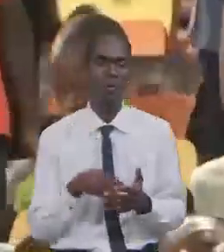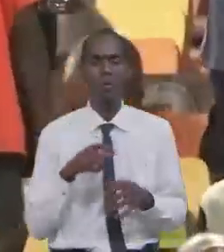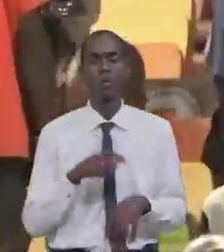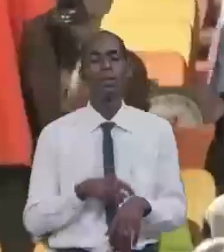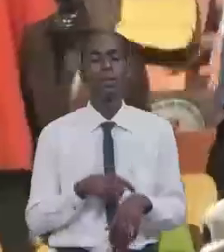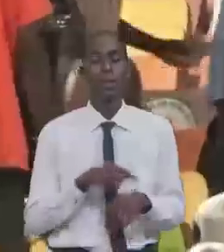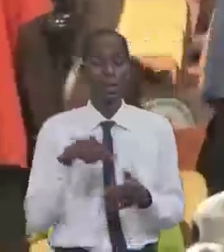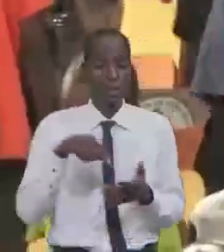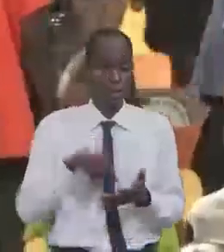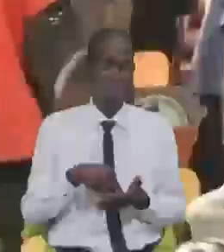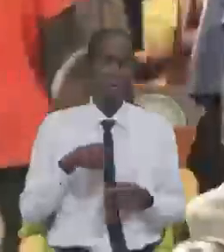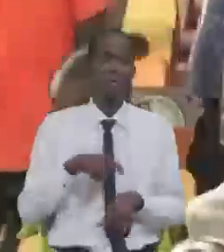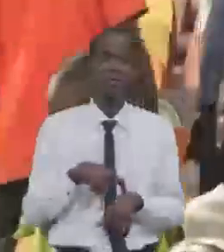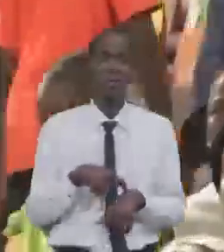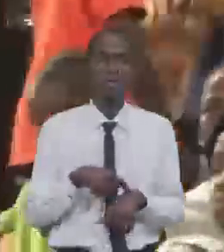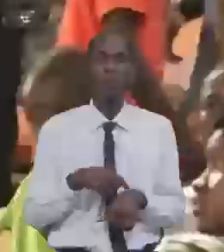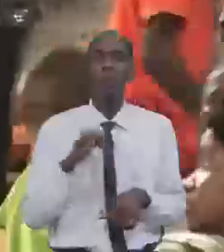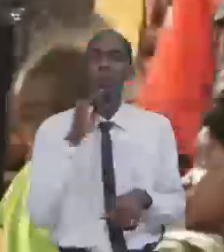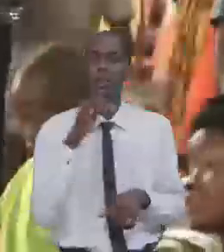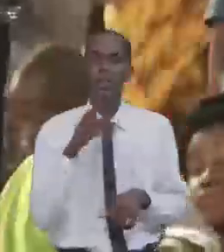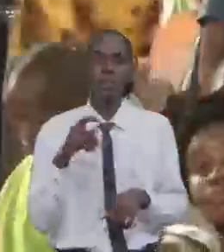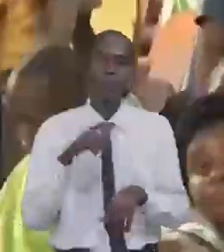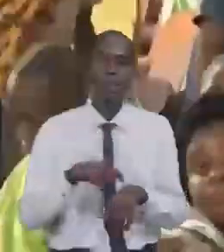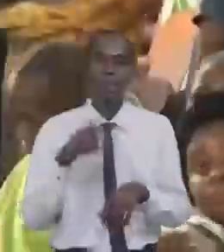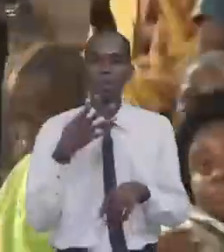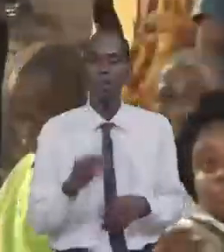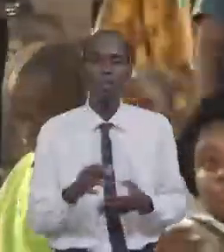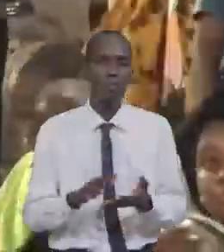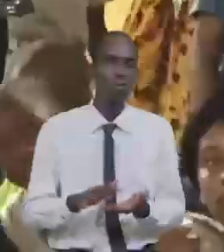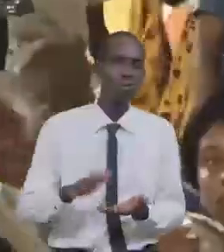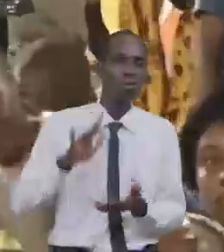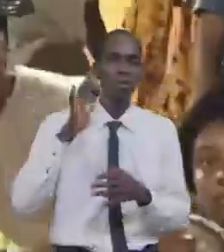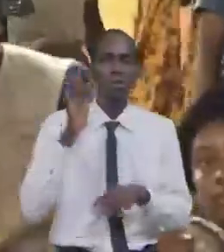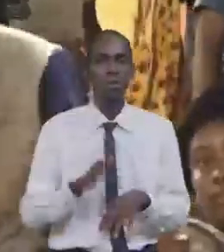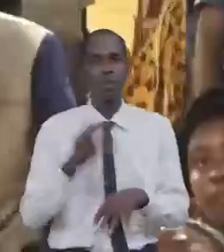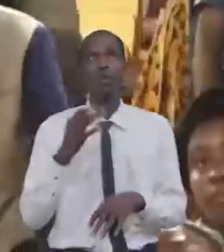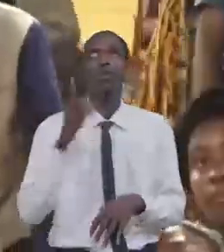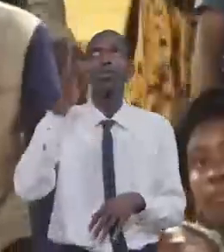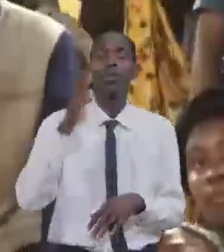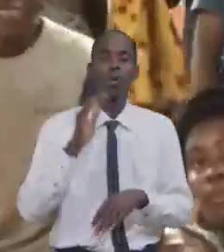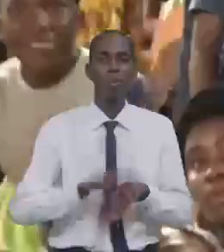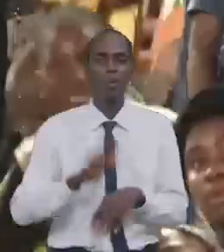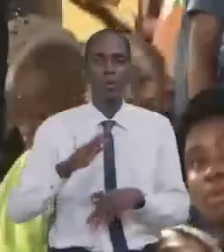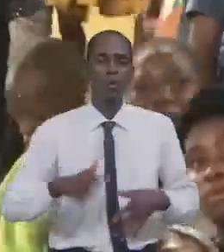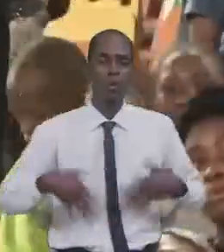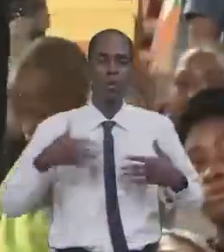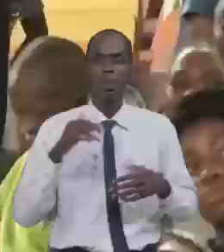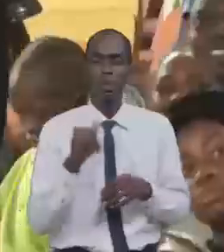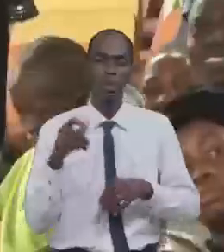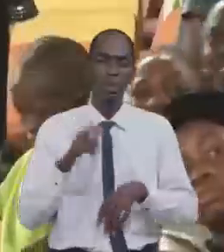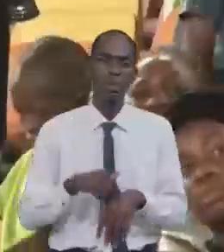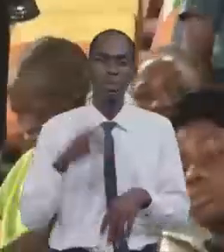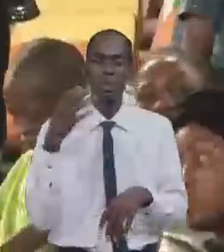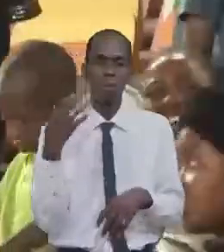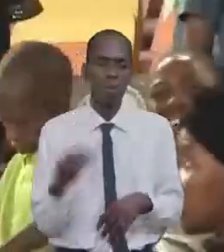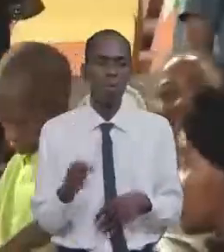weekend is a weekend of glorious touch of God upon your life. A weekend of launching